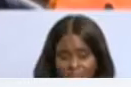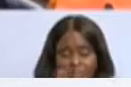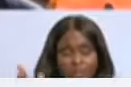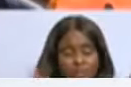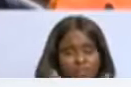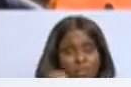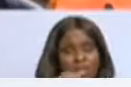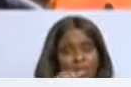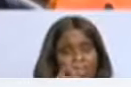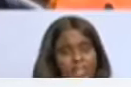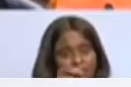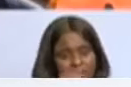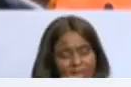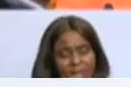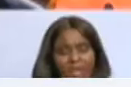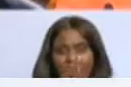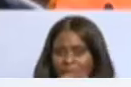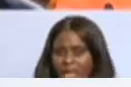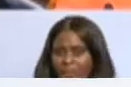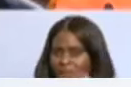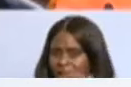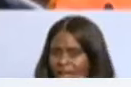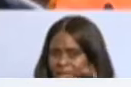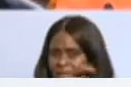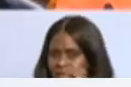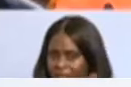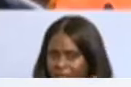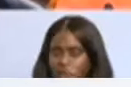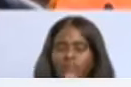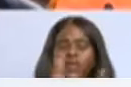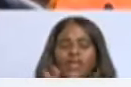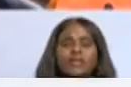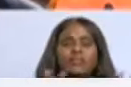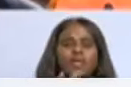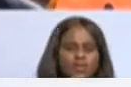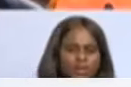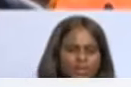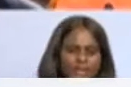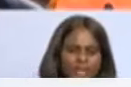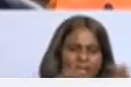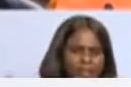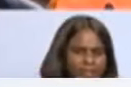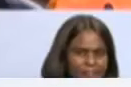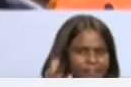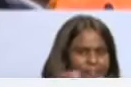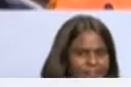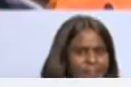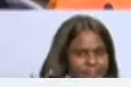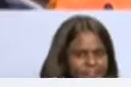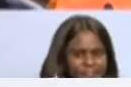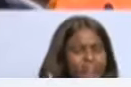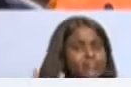enterprises, MSMEs, play an important role in fostering,